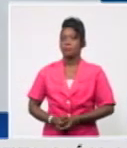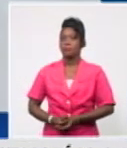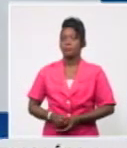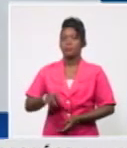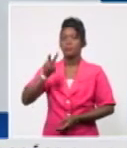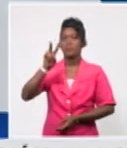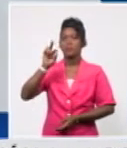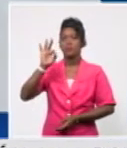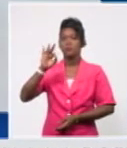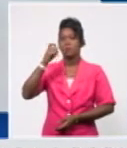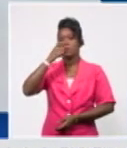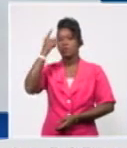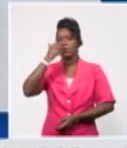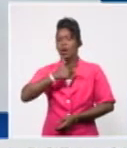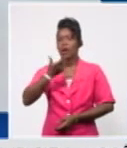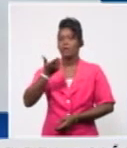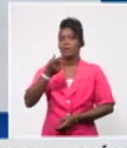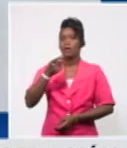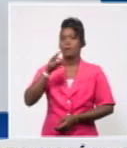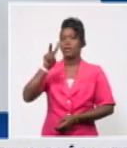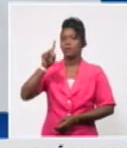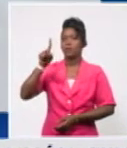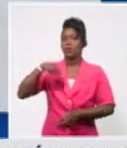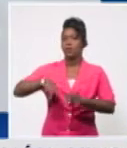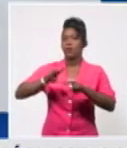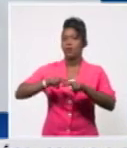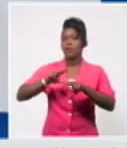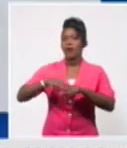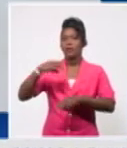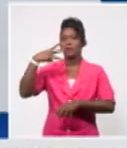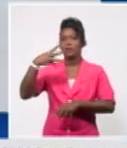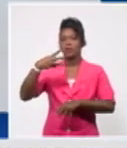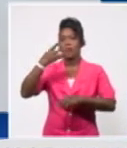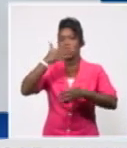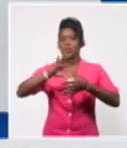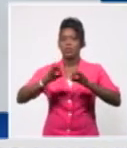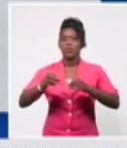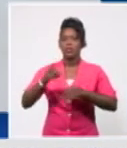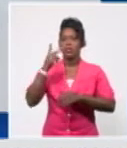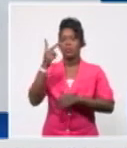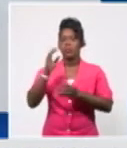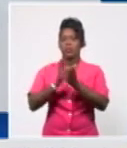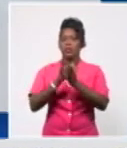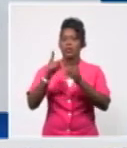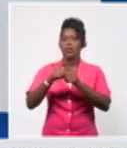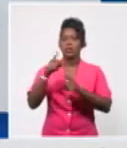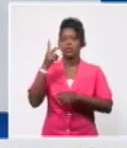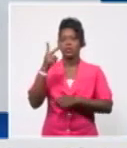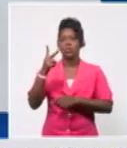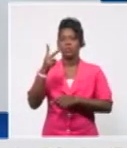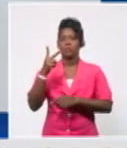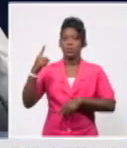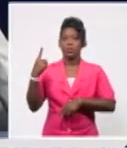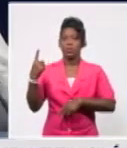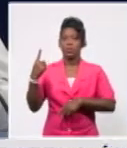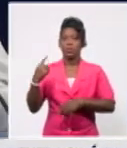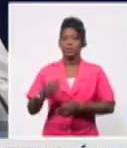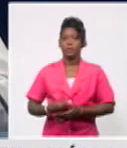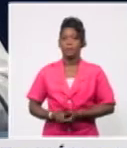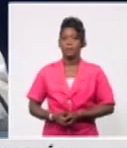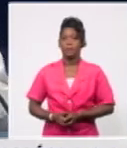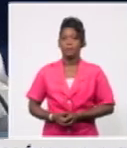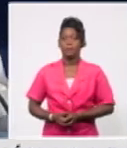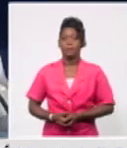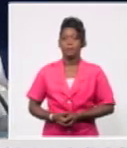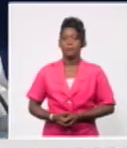from Matanzas, Granma, and Santiago de Cuba, and 1 case from Mayabeque